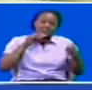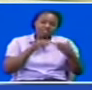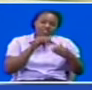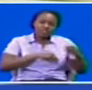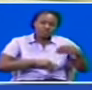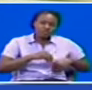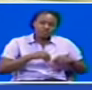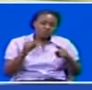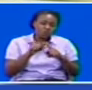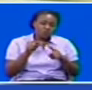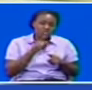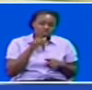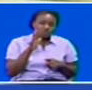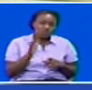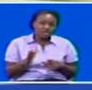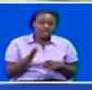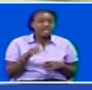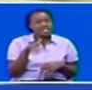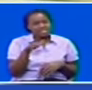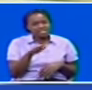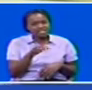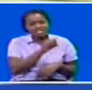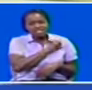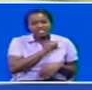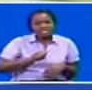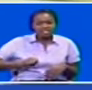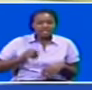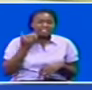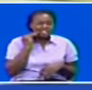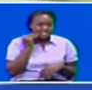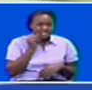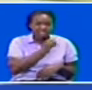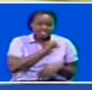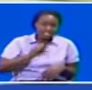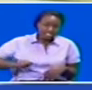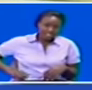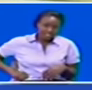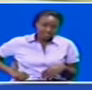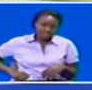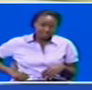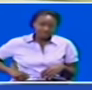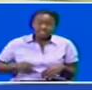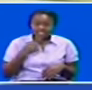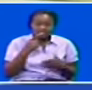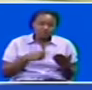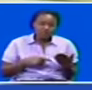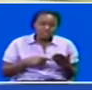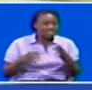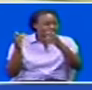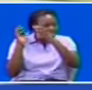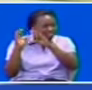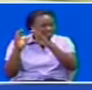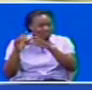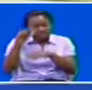from the words of his lawyer, senior counsel, CIA Senator James Orengo, According to them, the Kilifi governor is